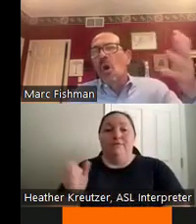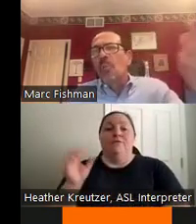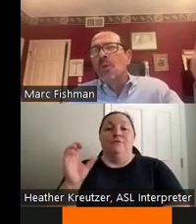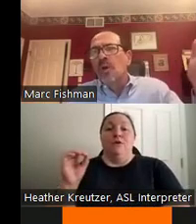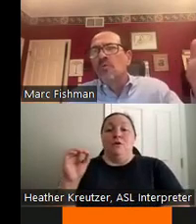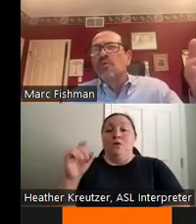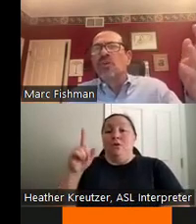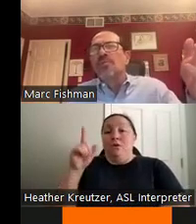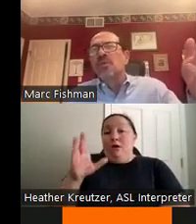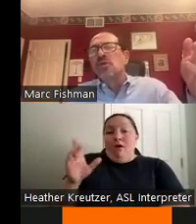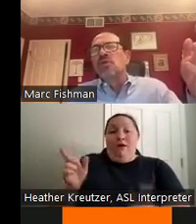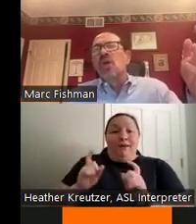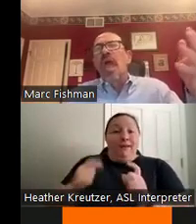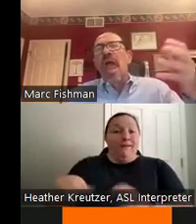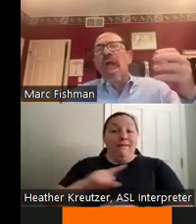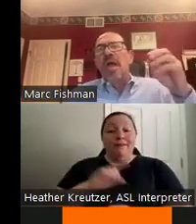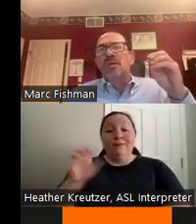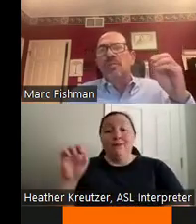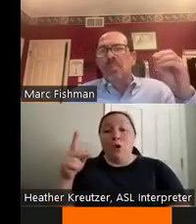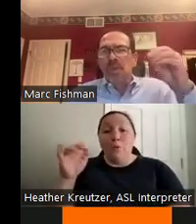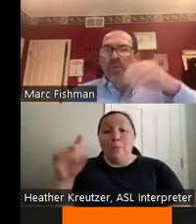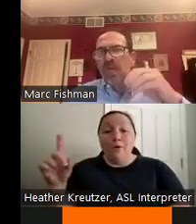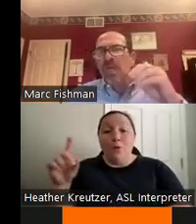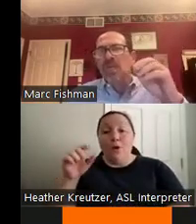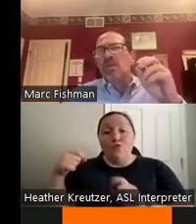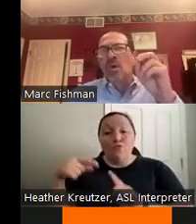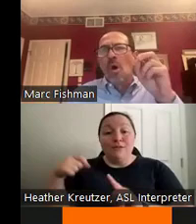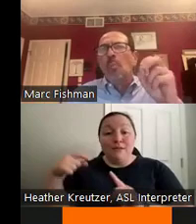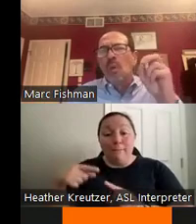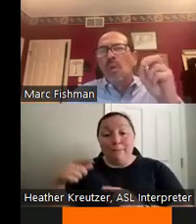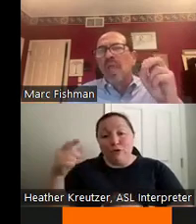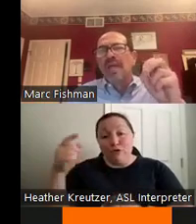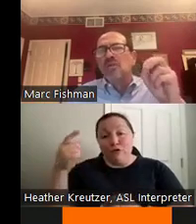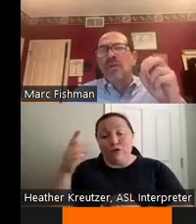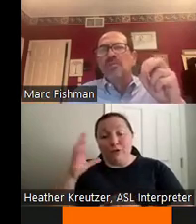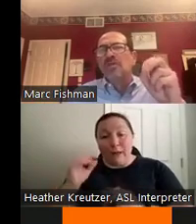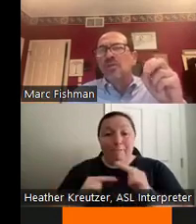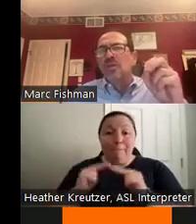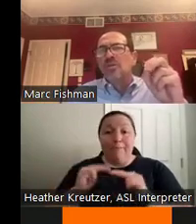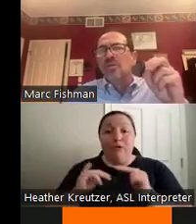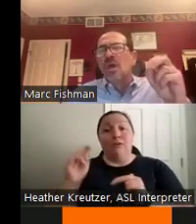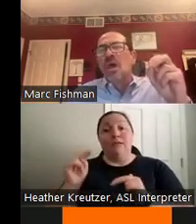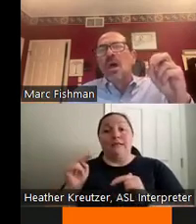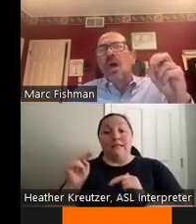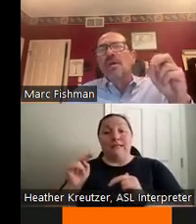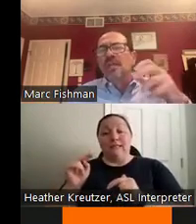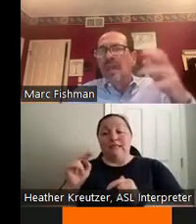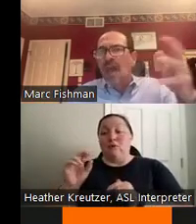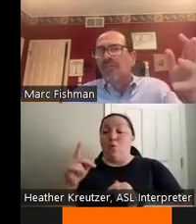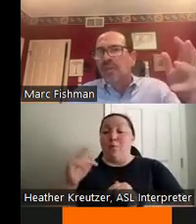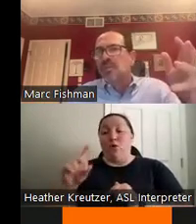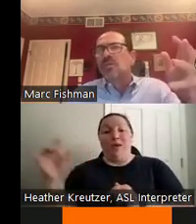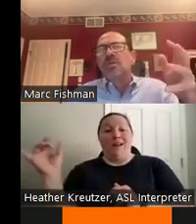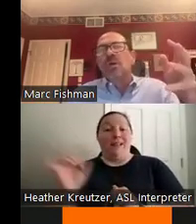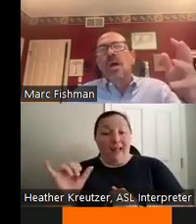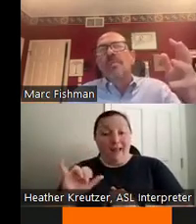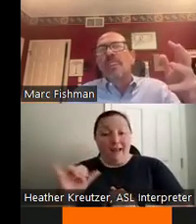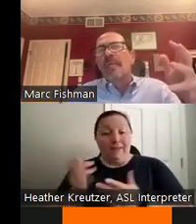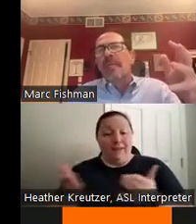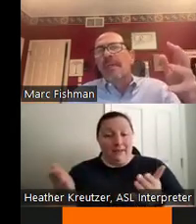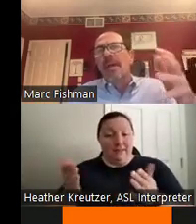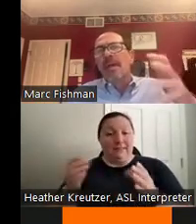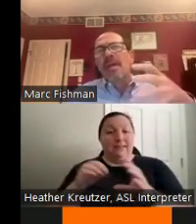us opioid receptors and built-in opioid-like substances, enkephalins,